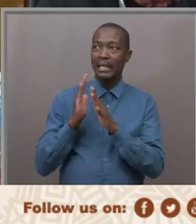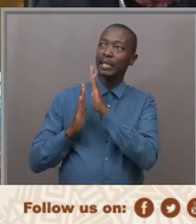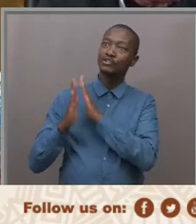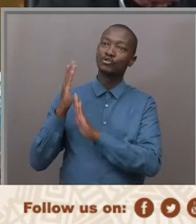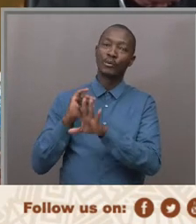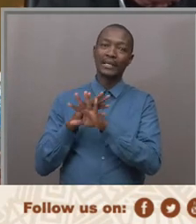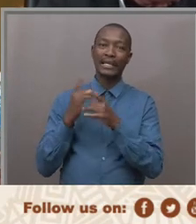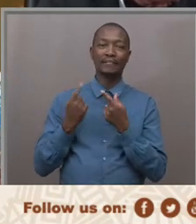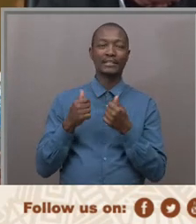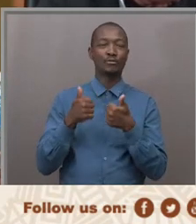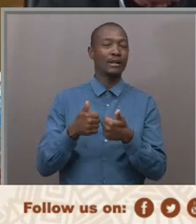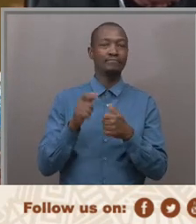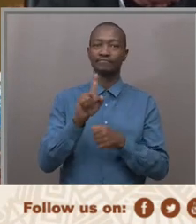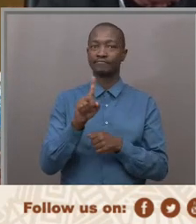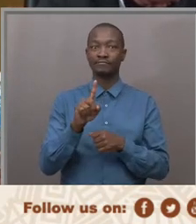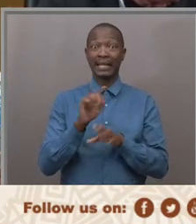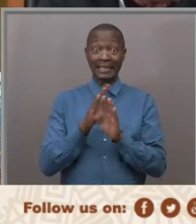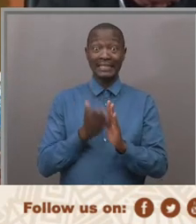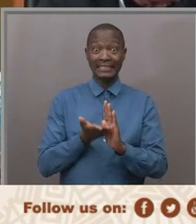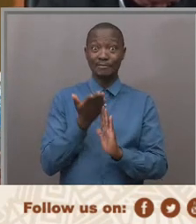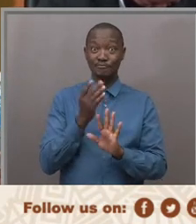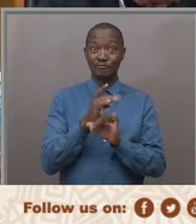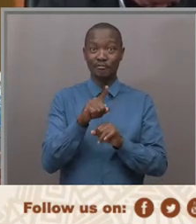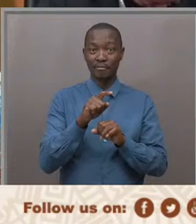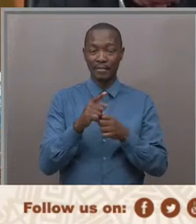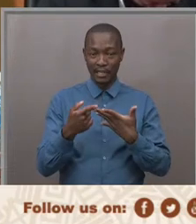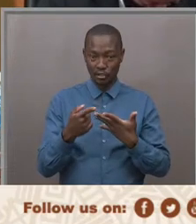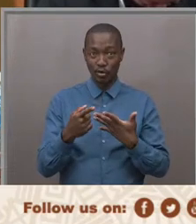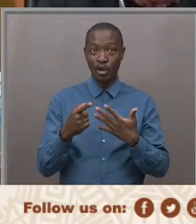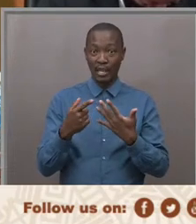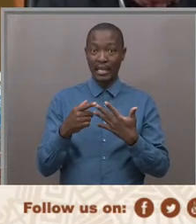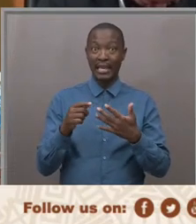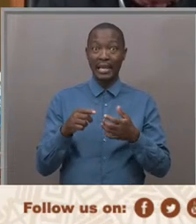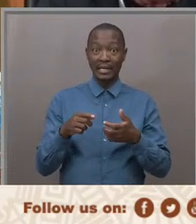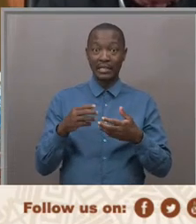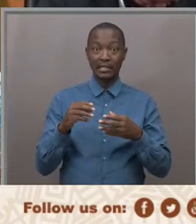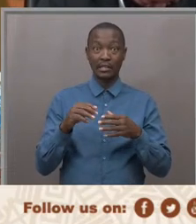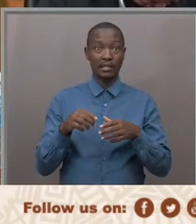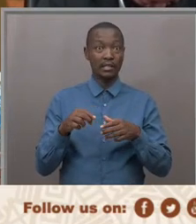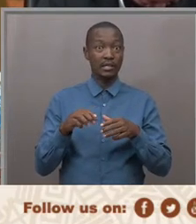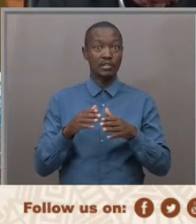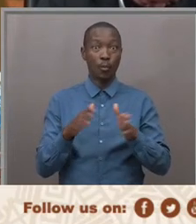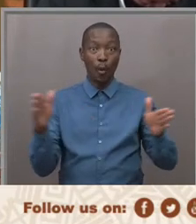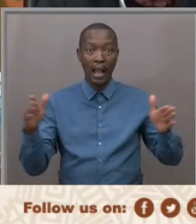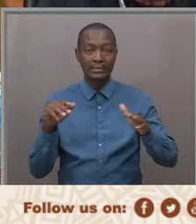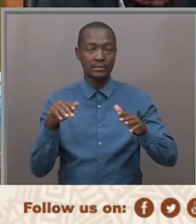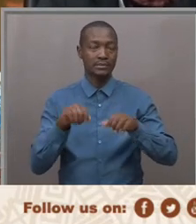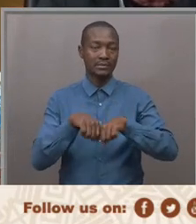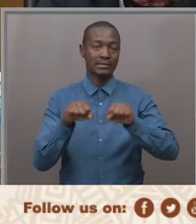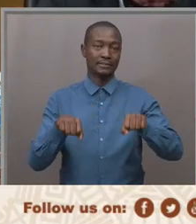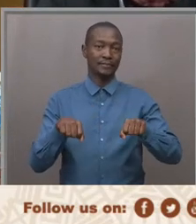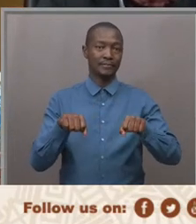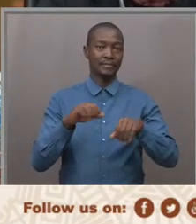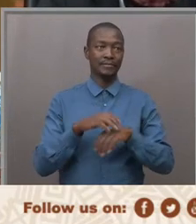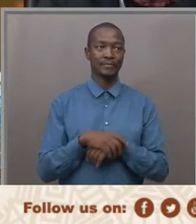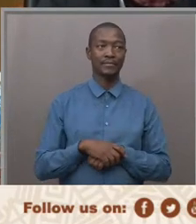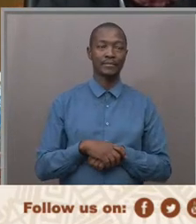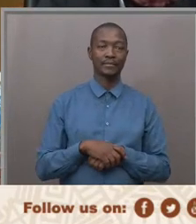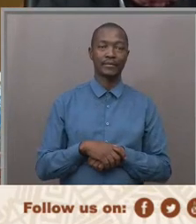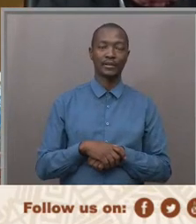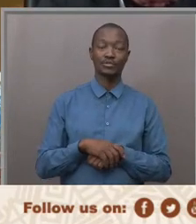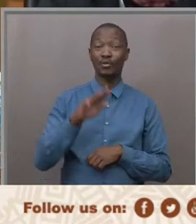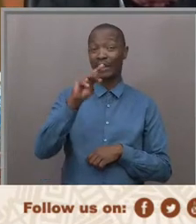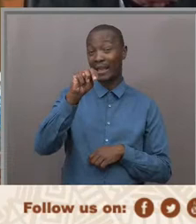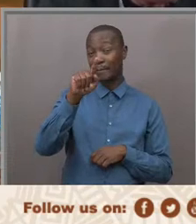have done well. It's improvements in the whole system. So MEC Lesufi will